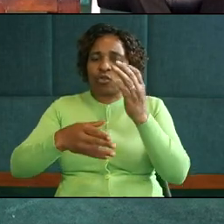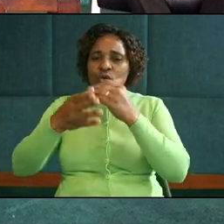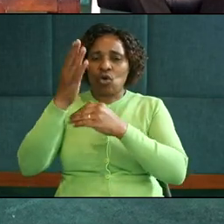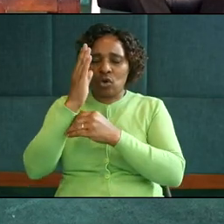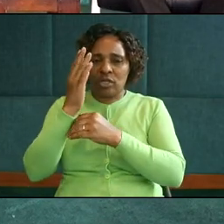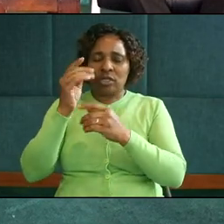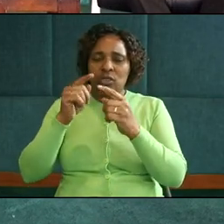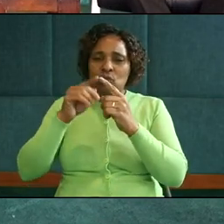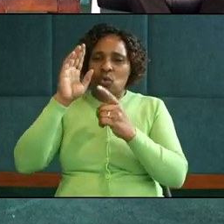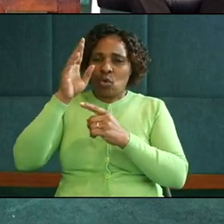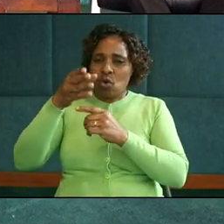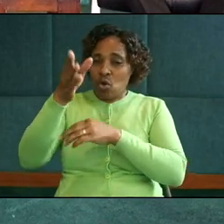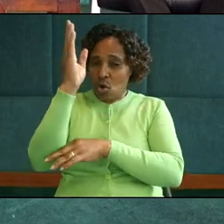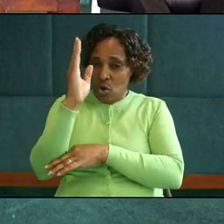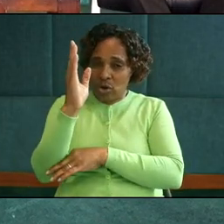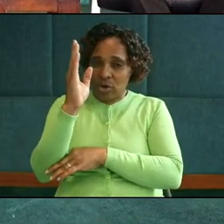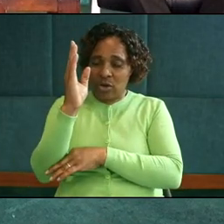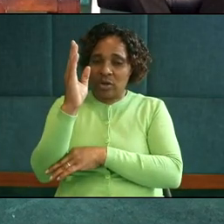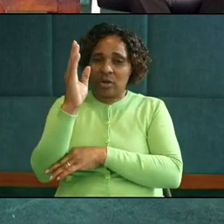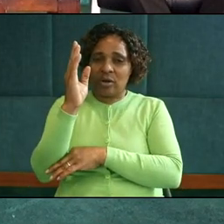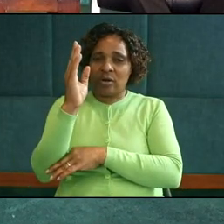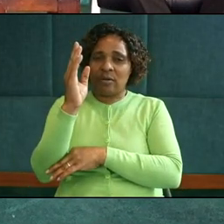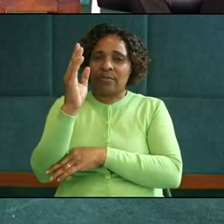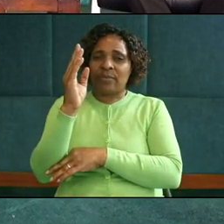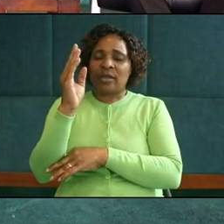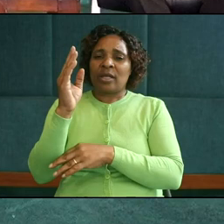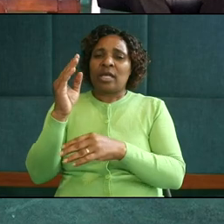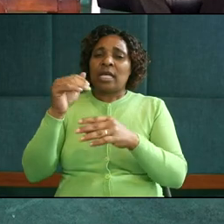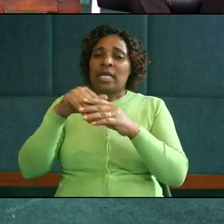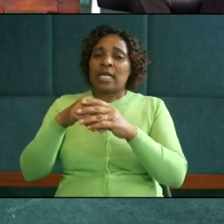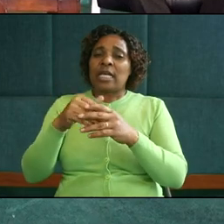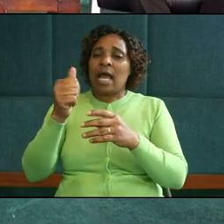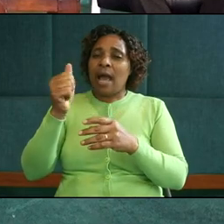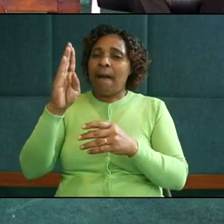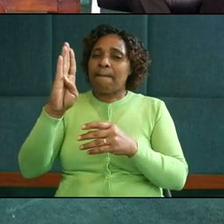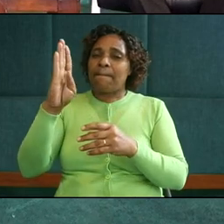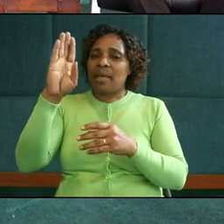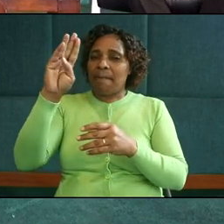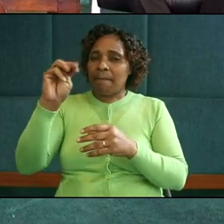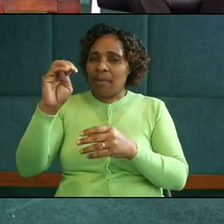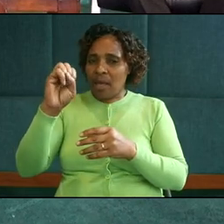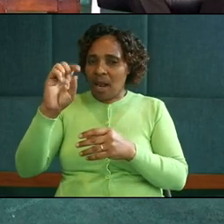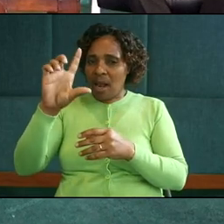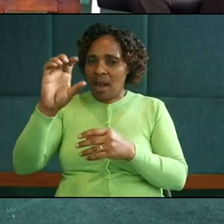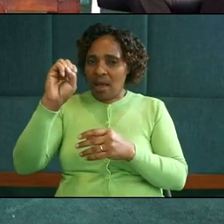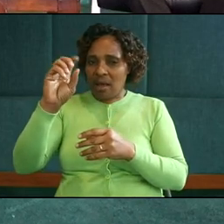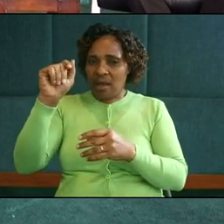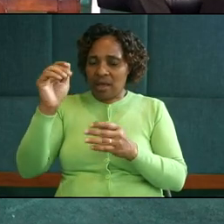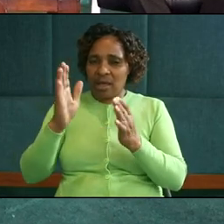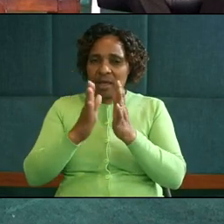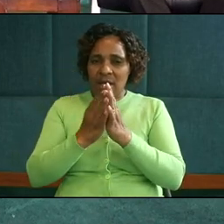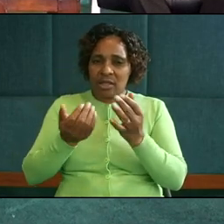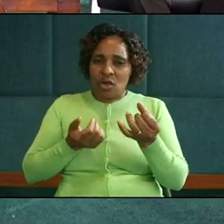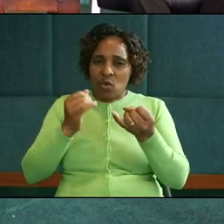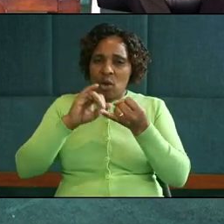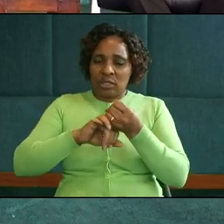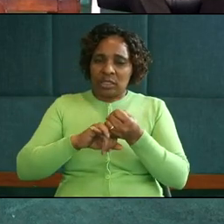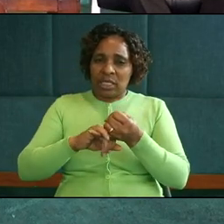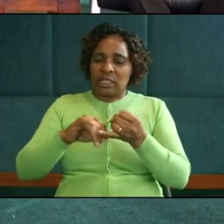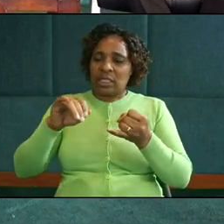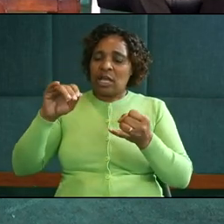God healed Abimelech, his wife, and his female